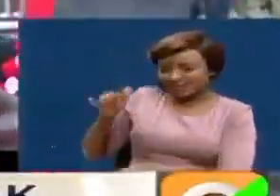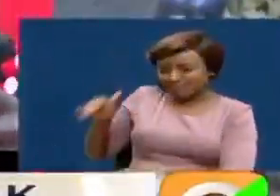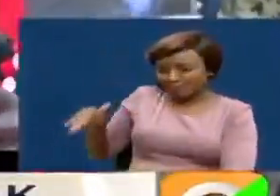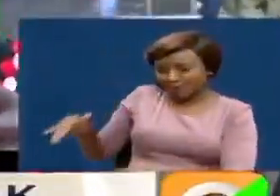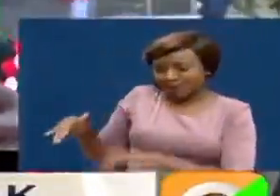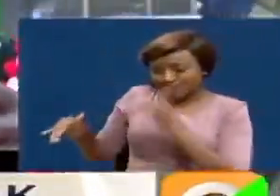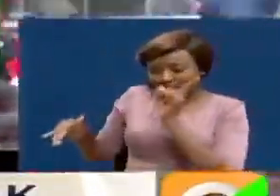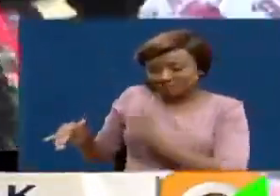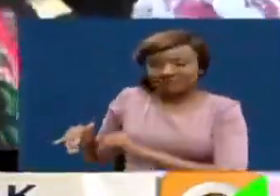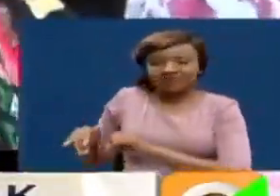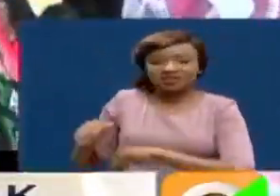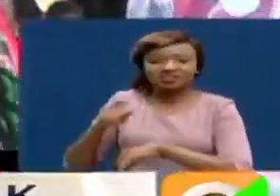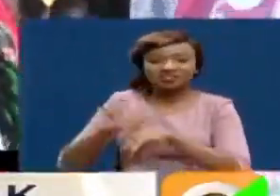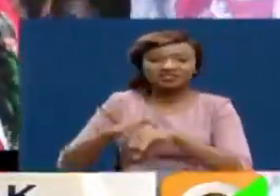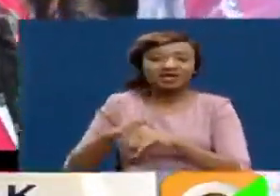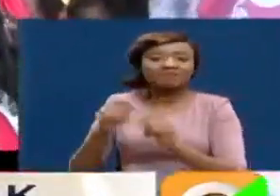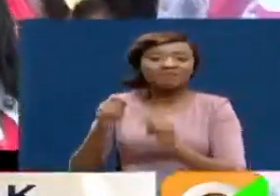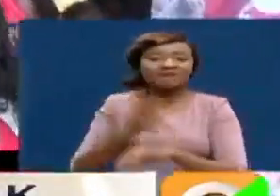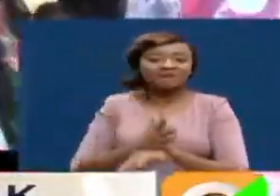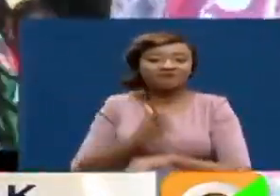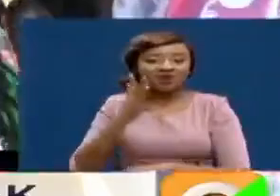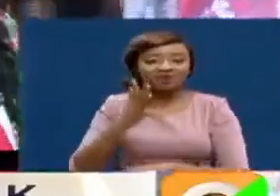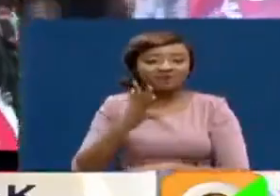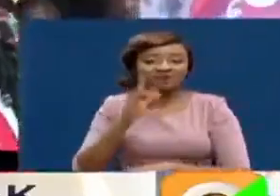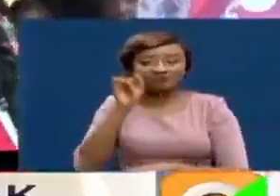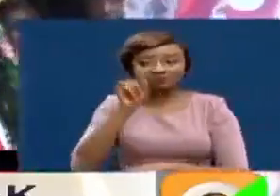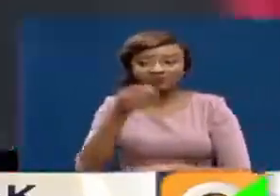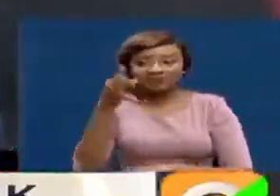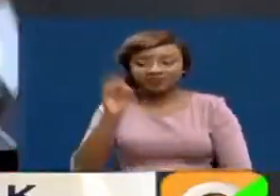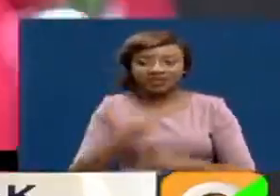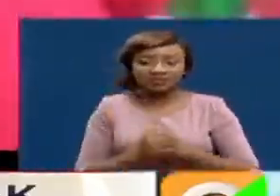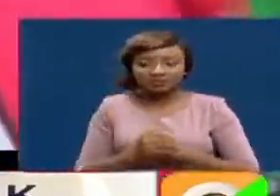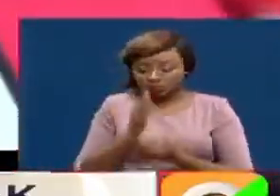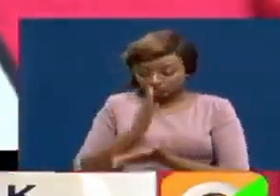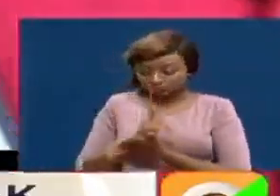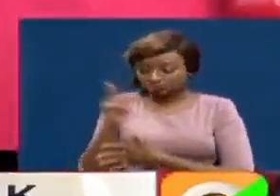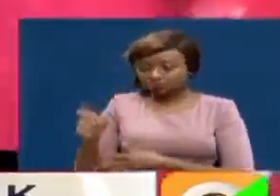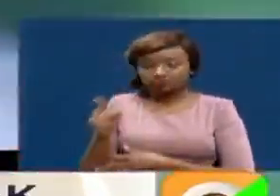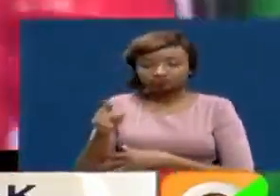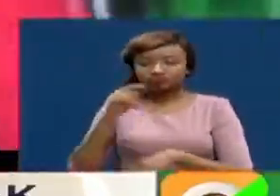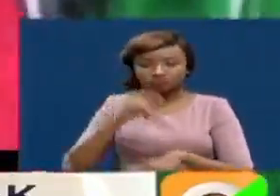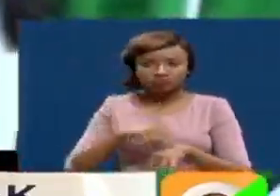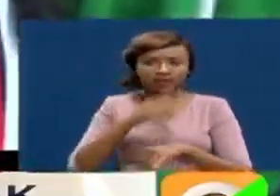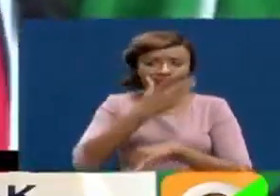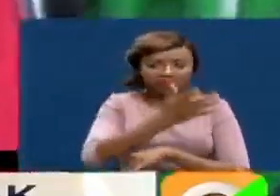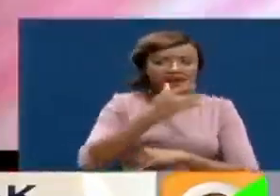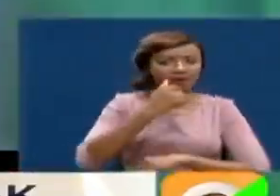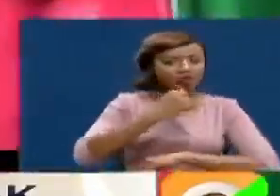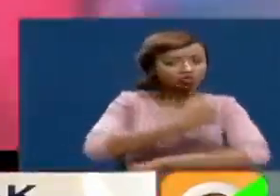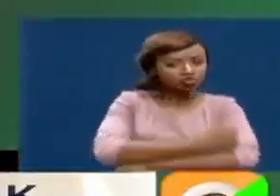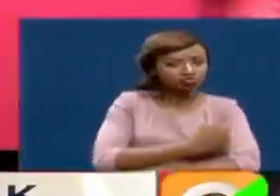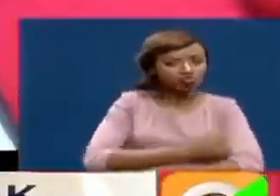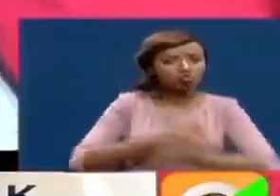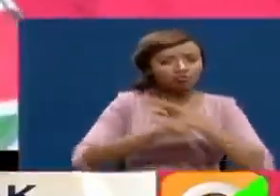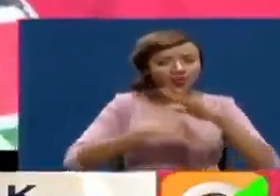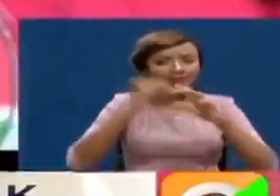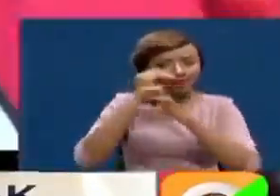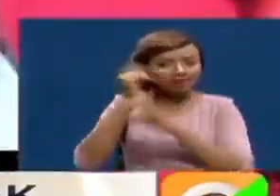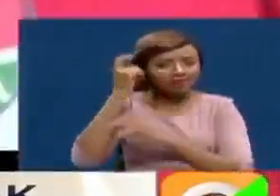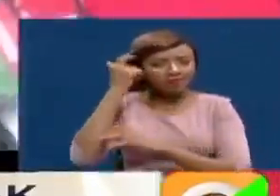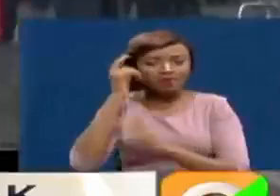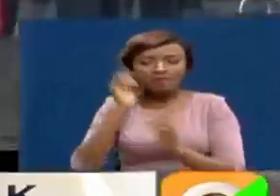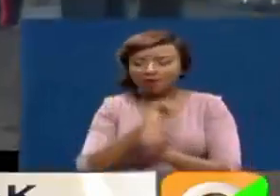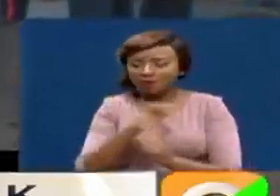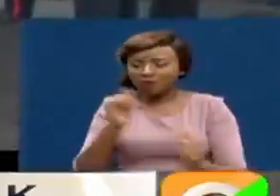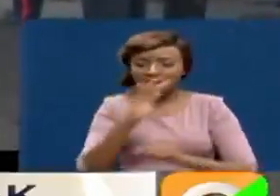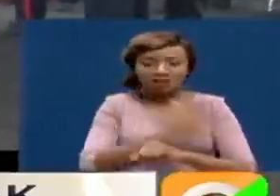namaliza saa 11 na nusu. During Moi's era, Esther Auma was in primary school. Memories of the songs they sang to the late Mzee Moi are still